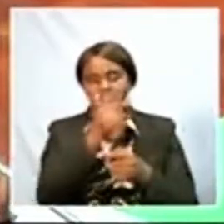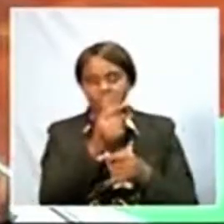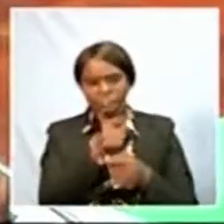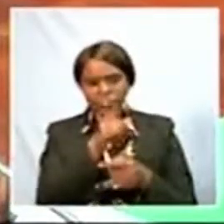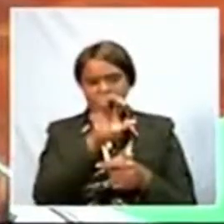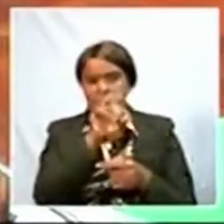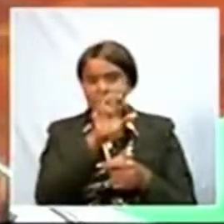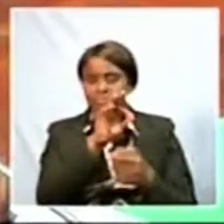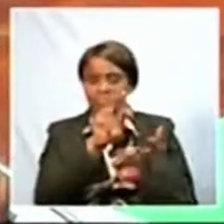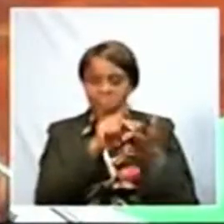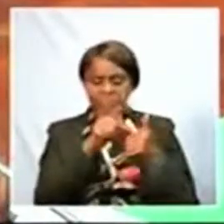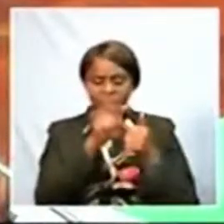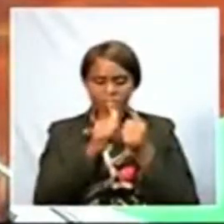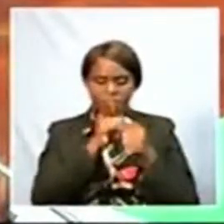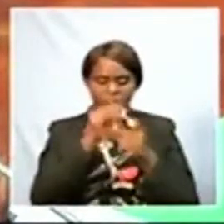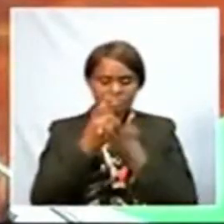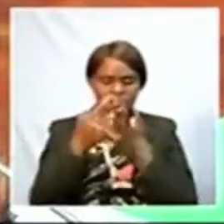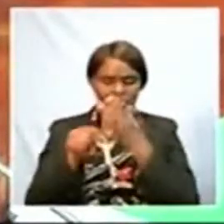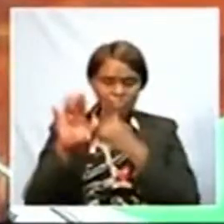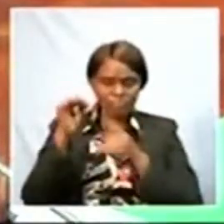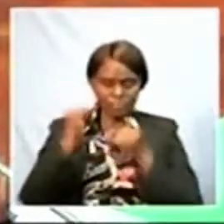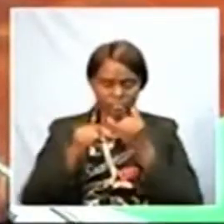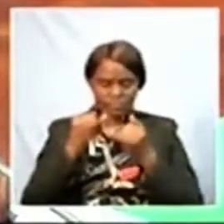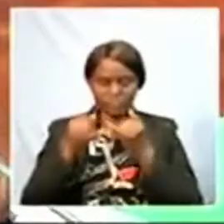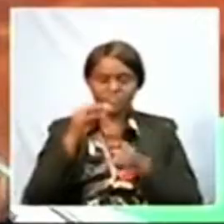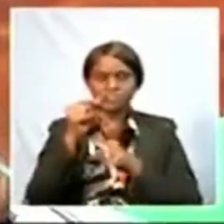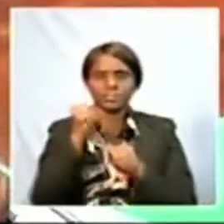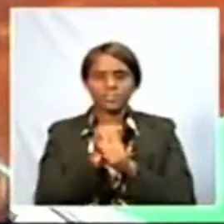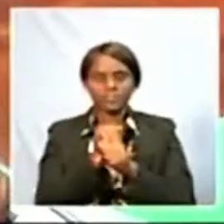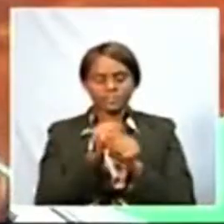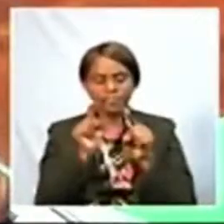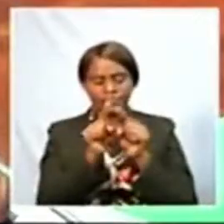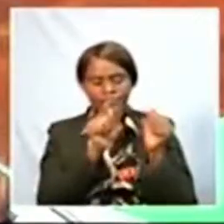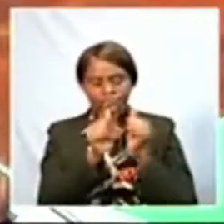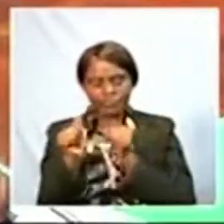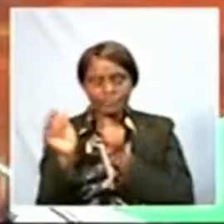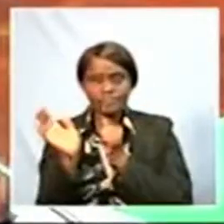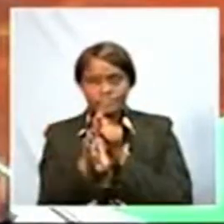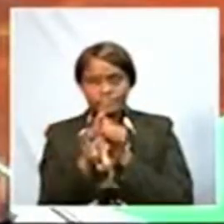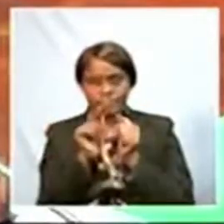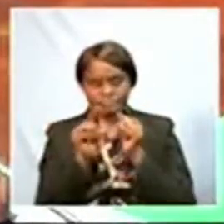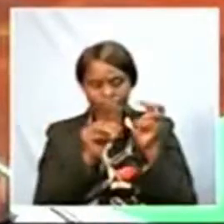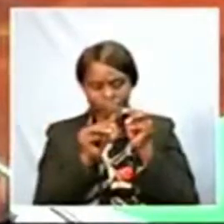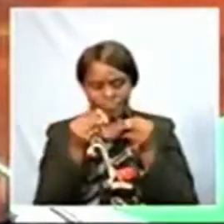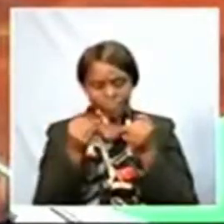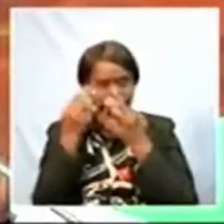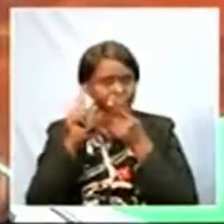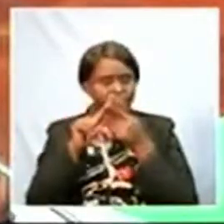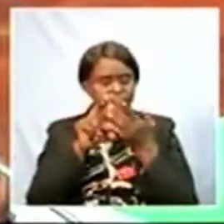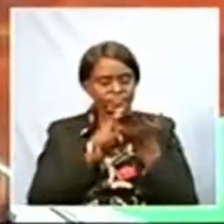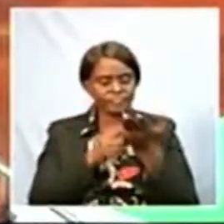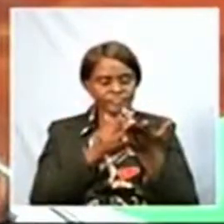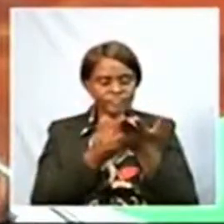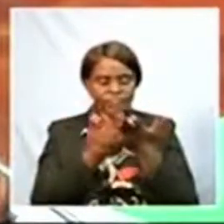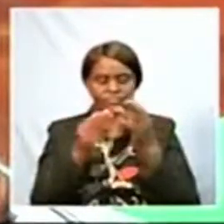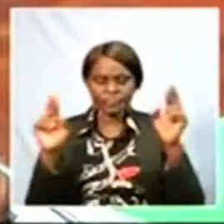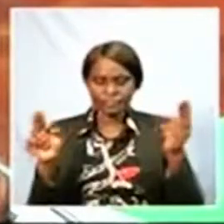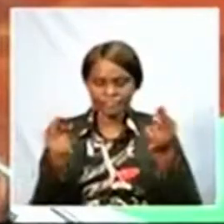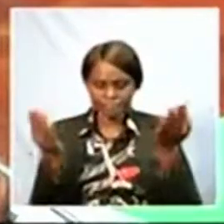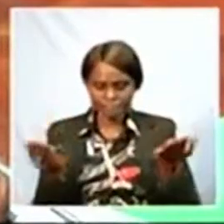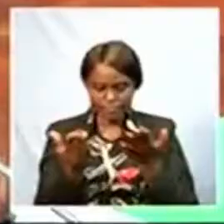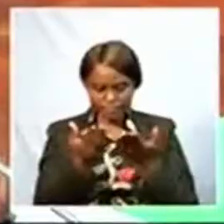CDF programs that were ongoing at the end of the year. Action taken. Management wishes to report that the reconciliation